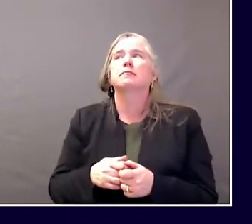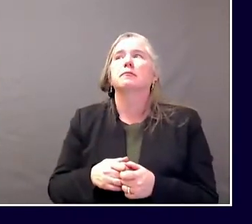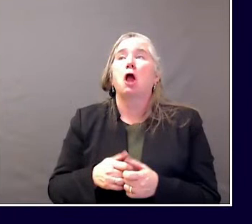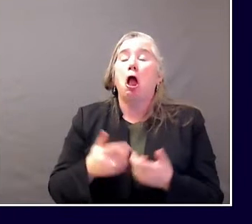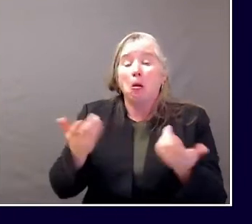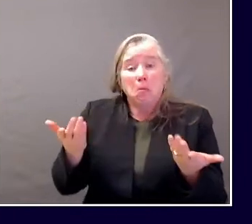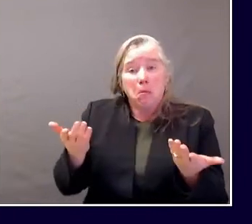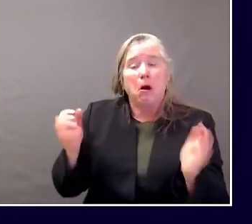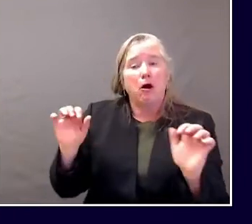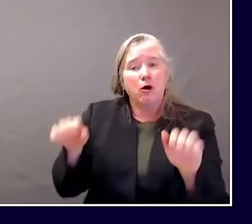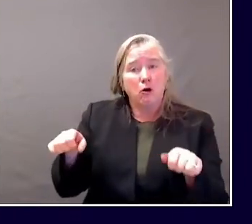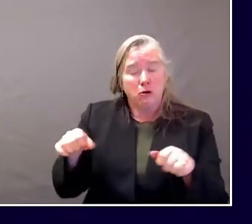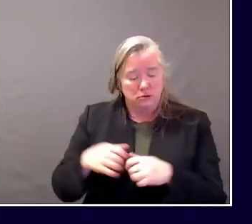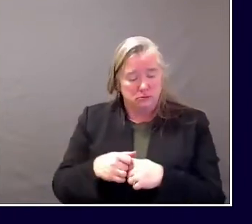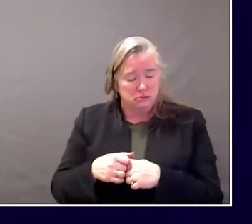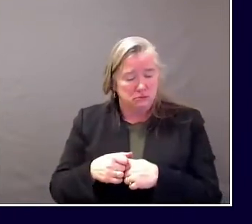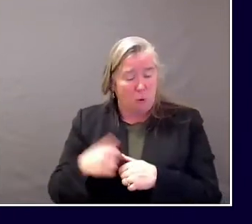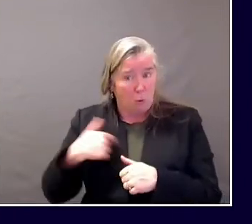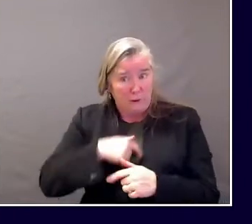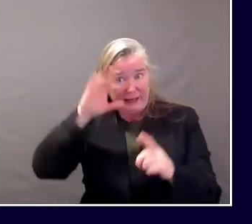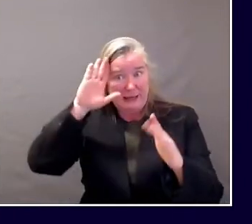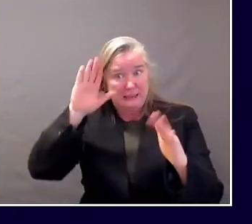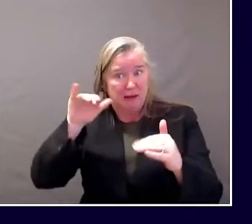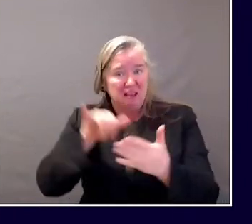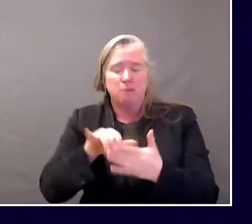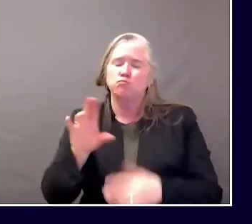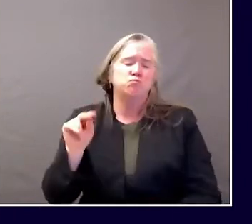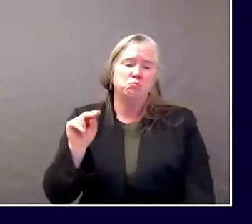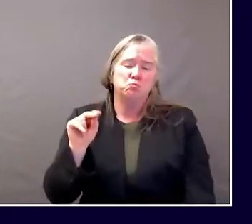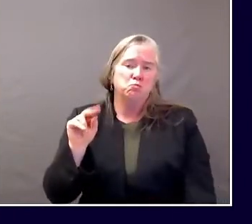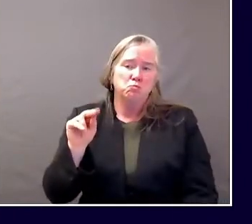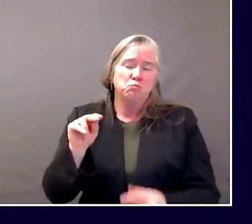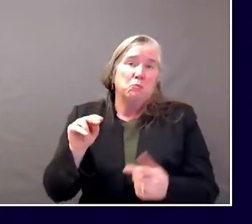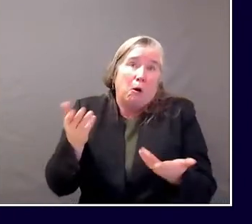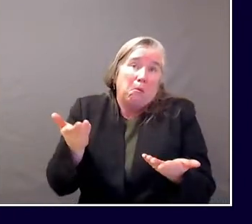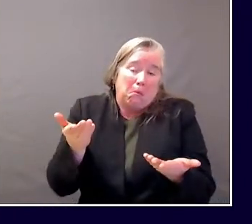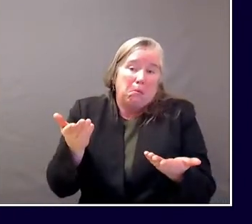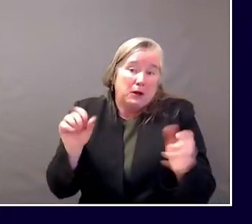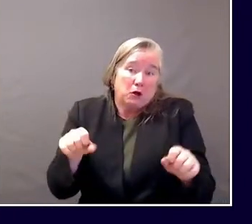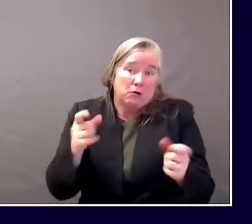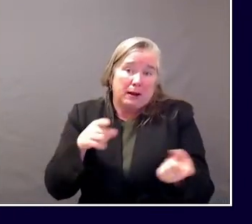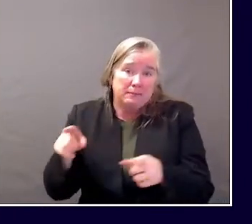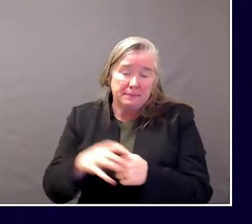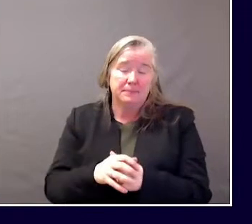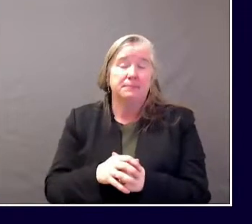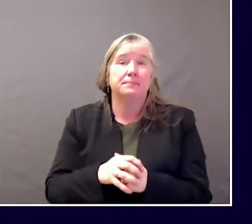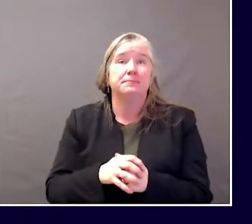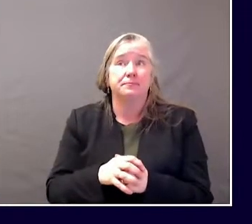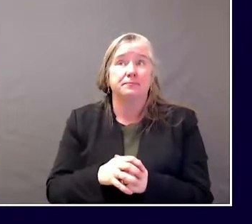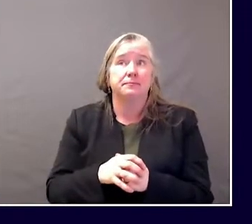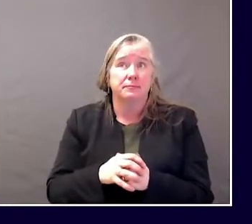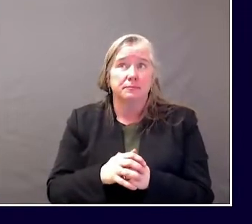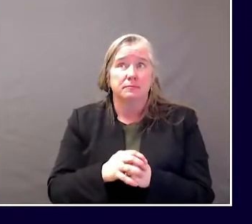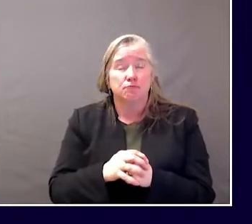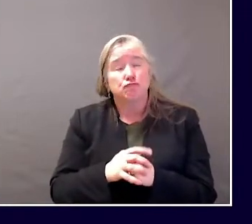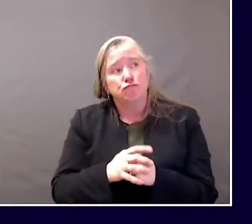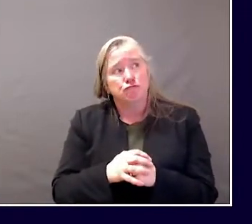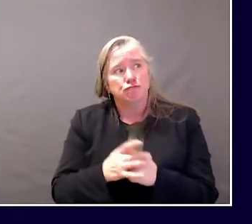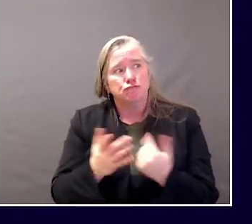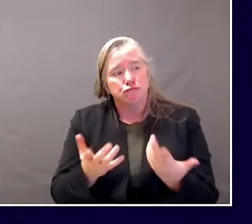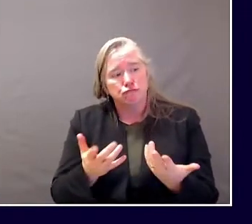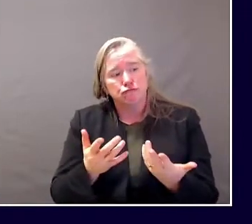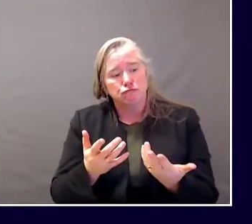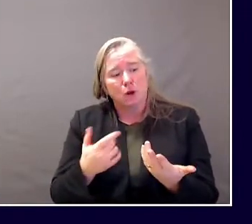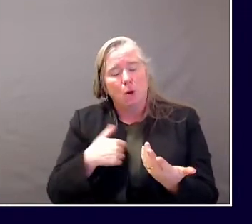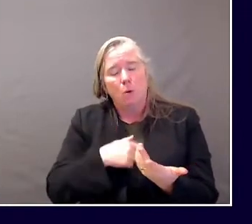Caitlin. It is a possibility. At the same time, we are hoping to be able to have locations across the